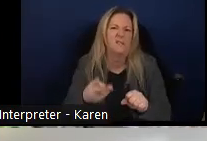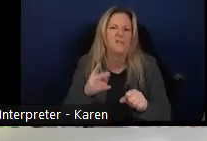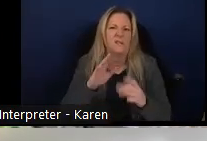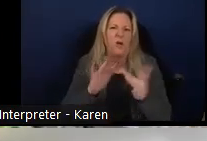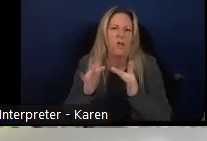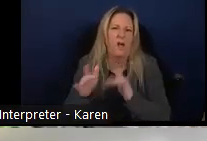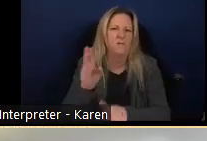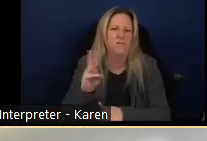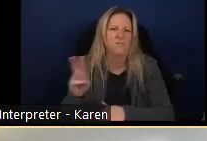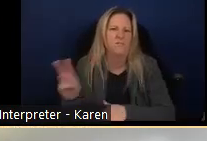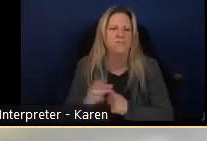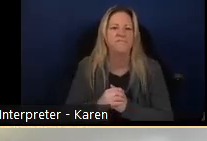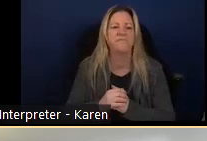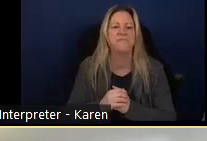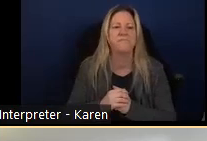Next slide.